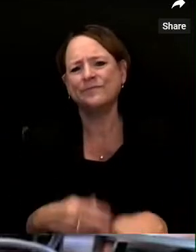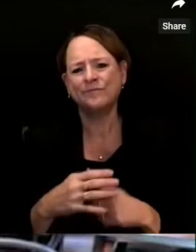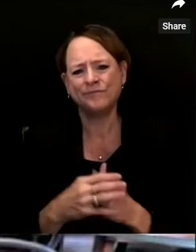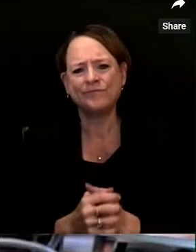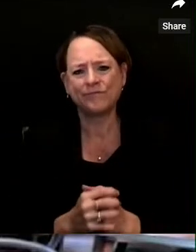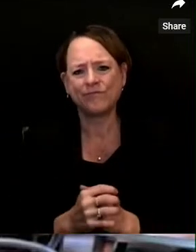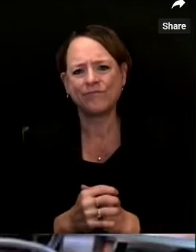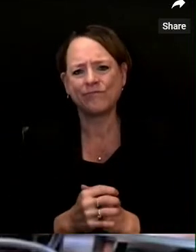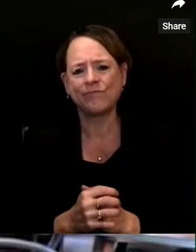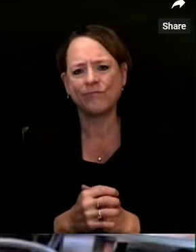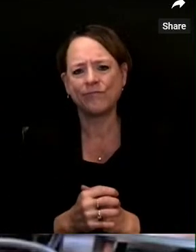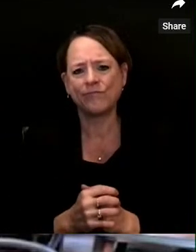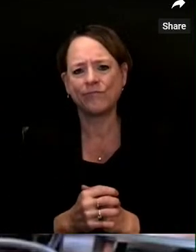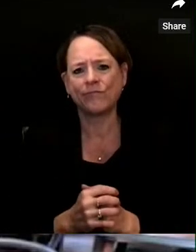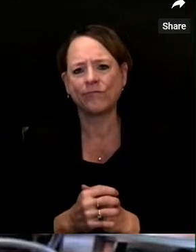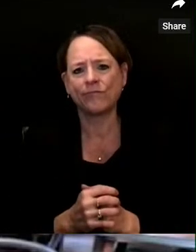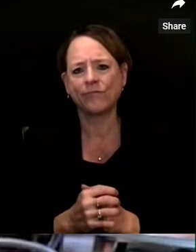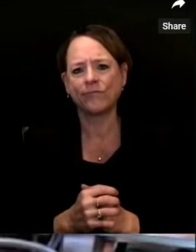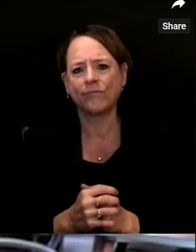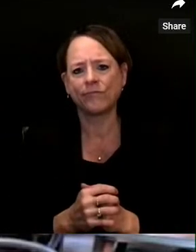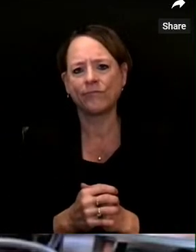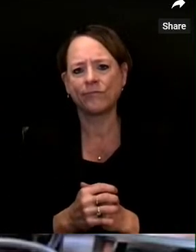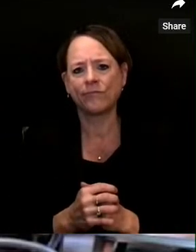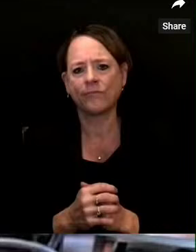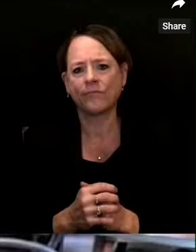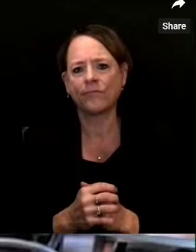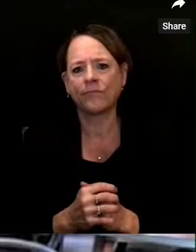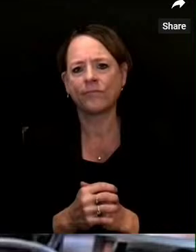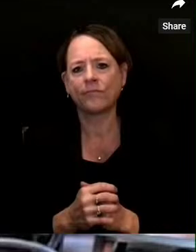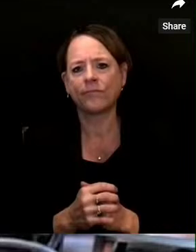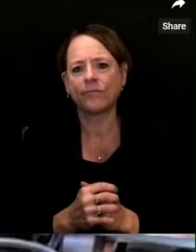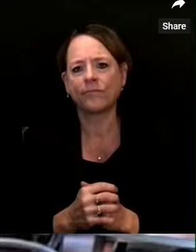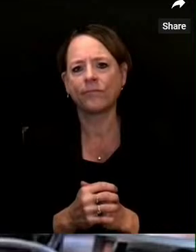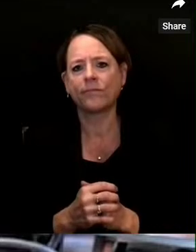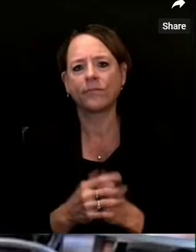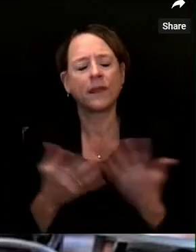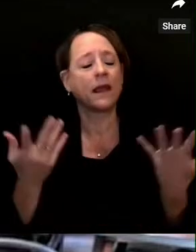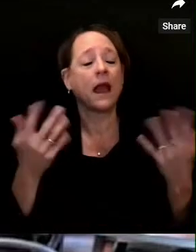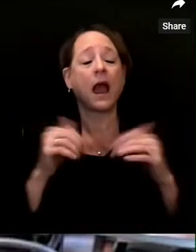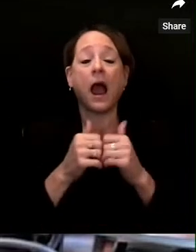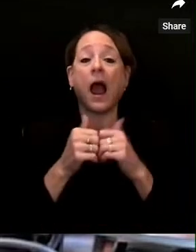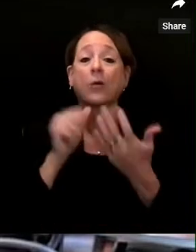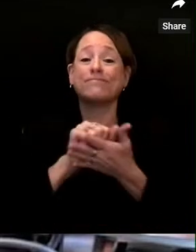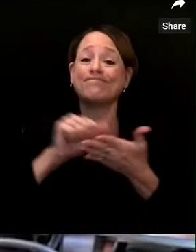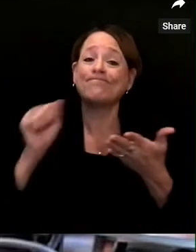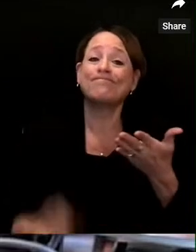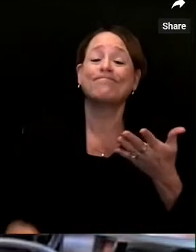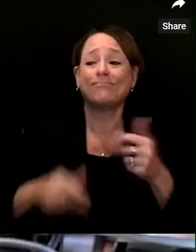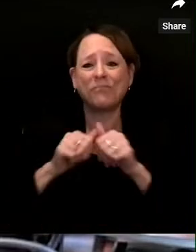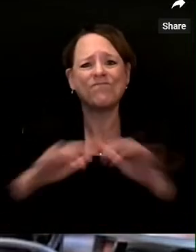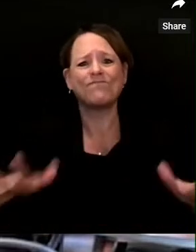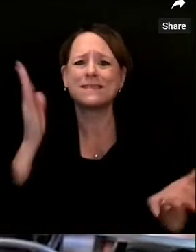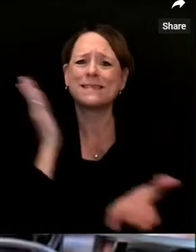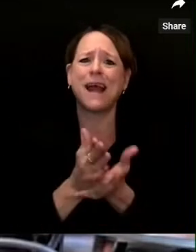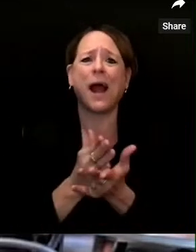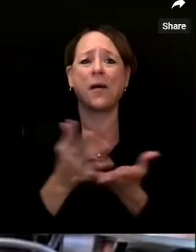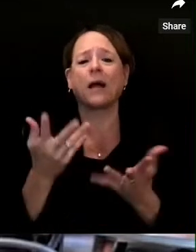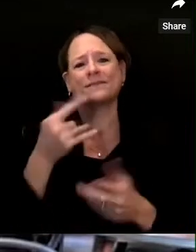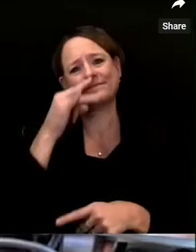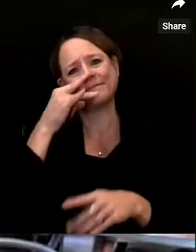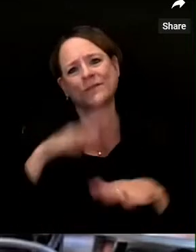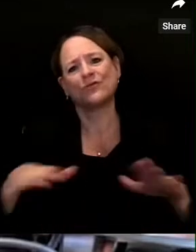get vaccinated, we want to continue to do that. And we know that where we can minimize the need